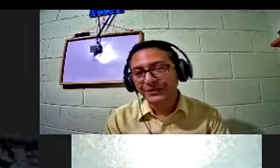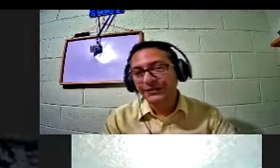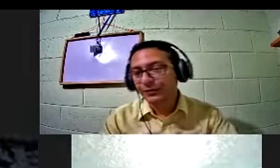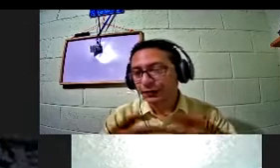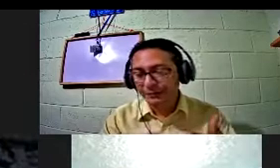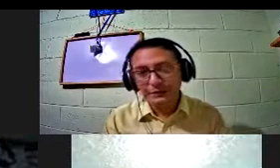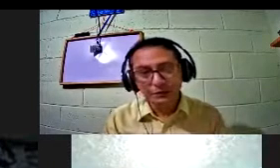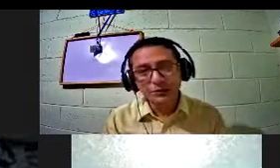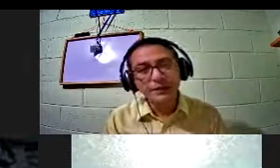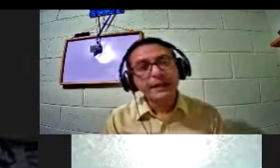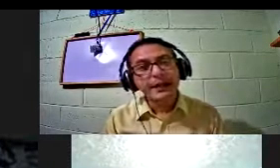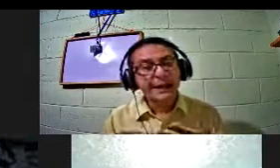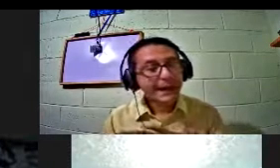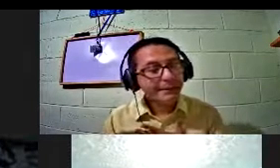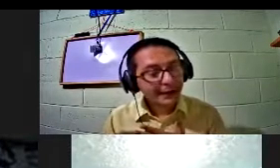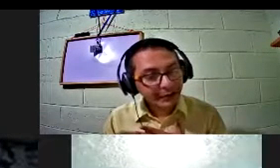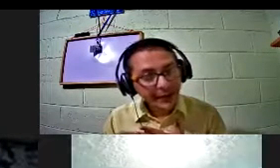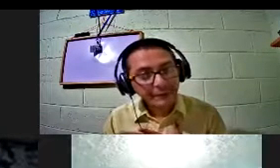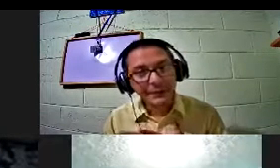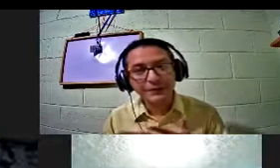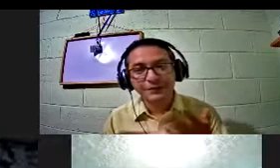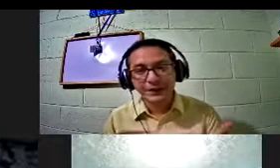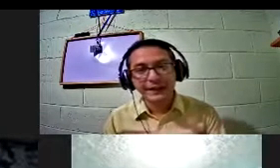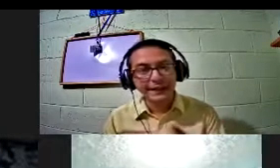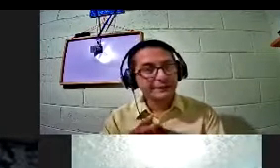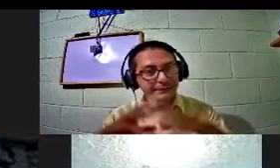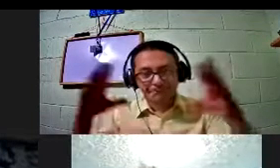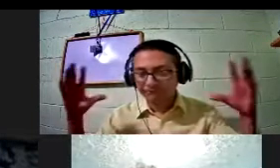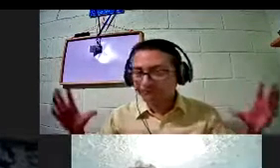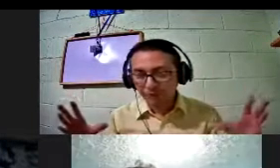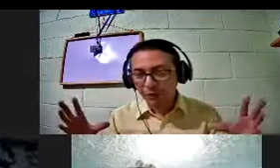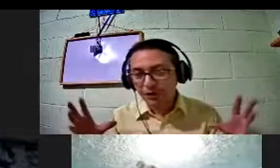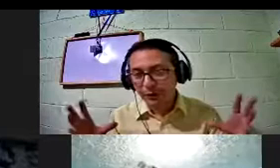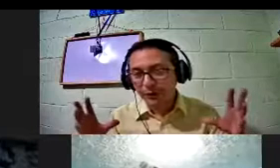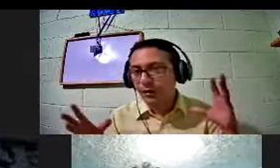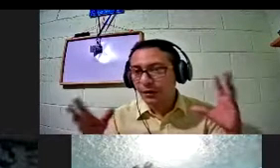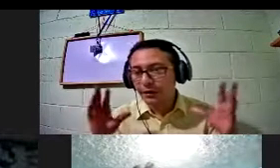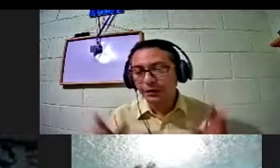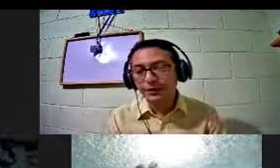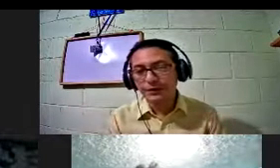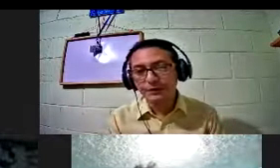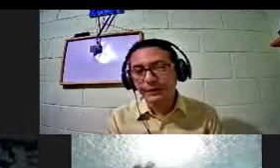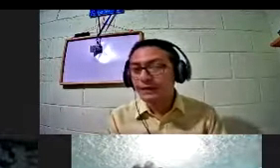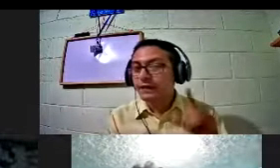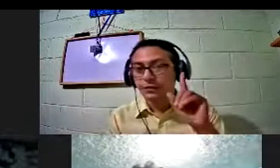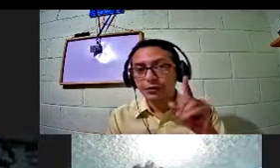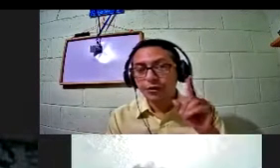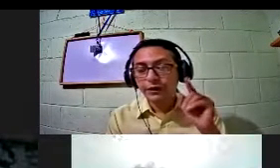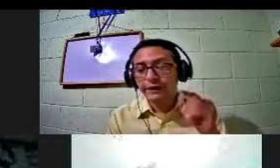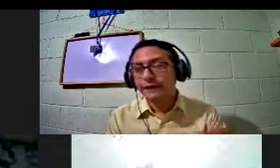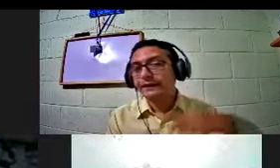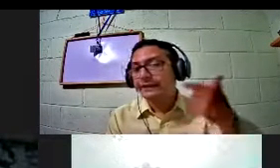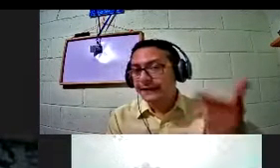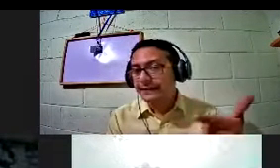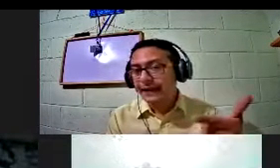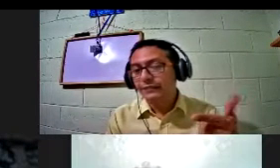continuous in order to express future. And I am very happy to see that most of you already understood this. Don't worry